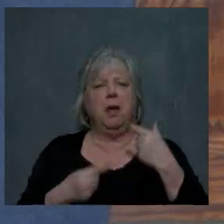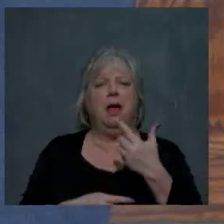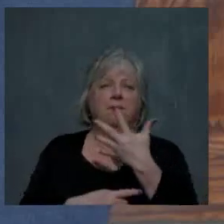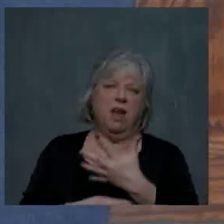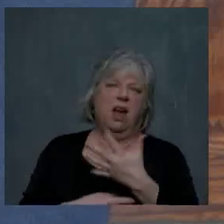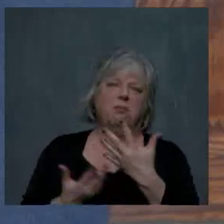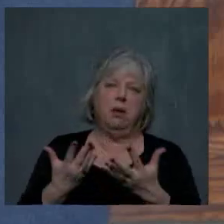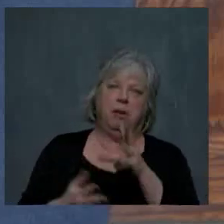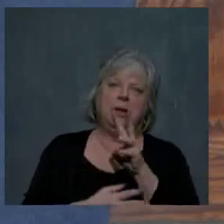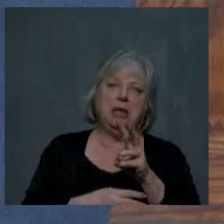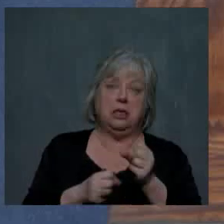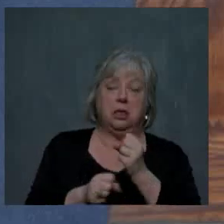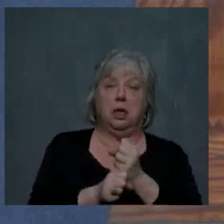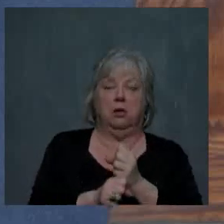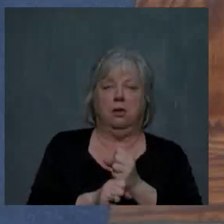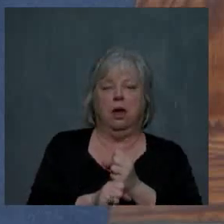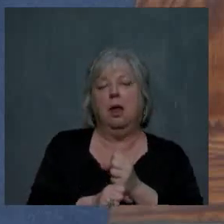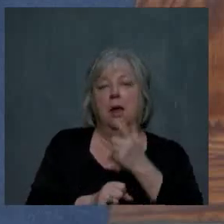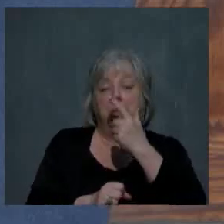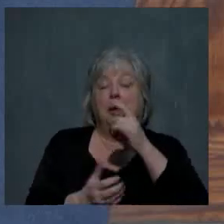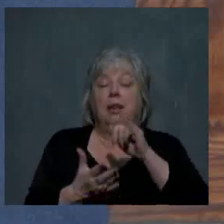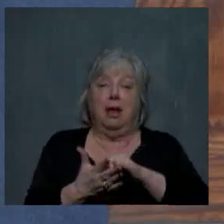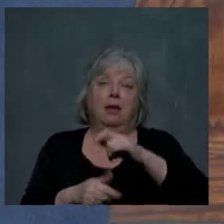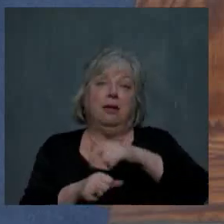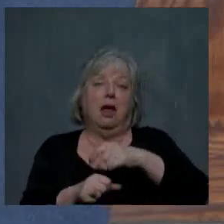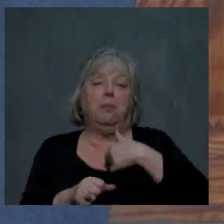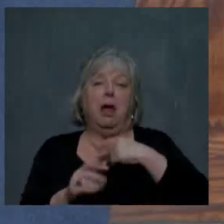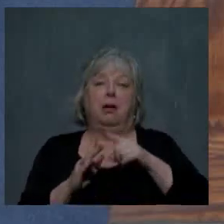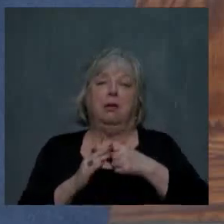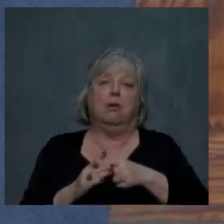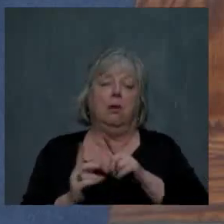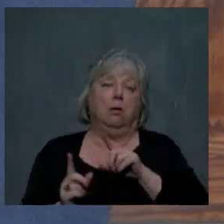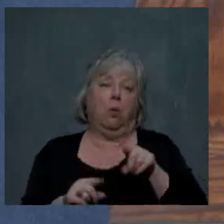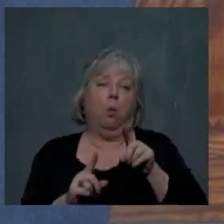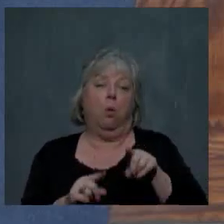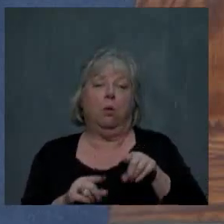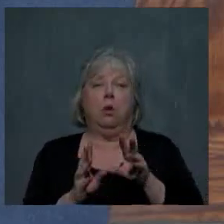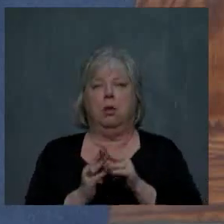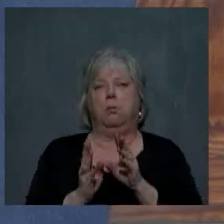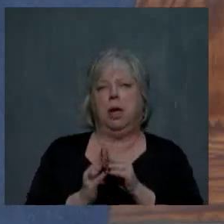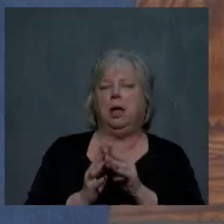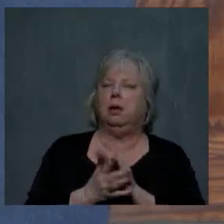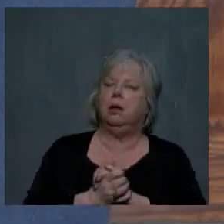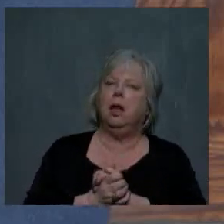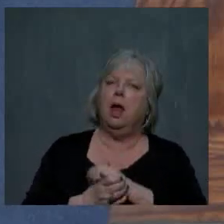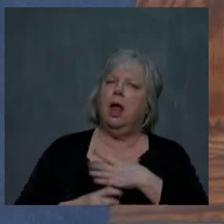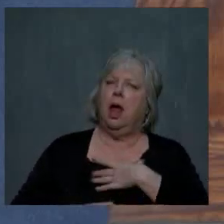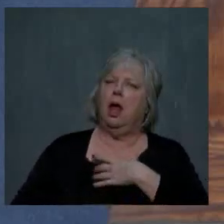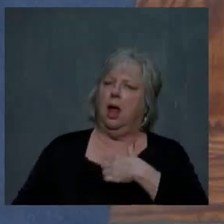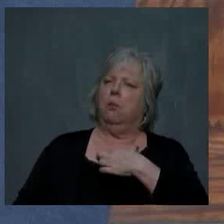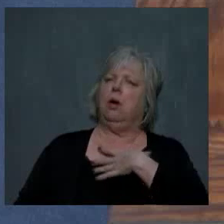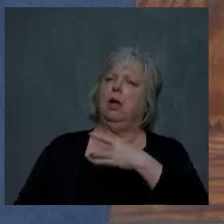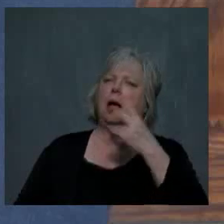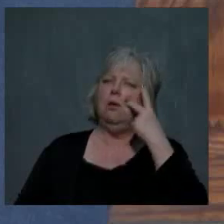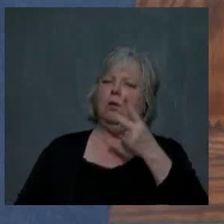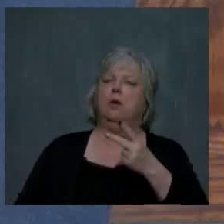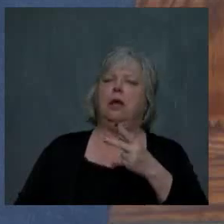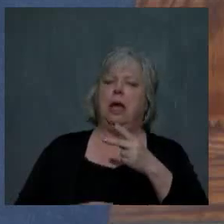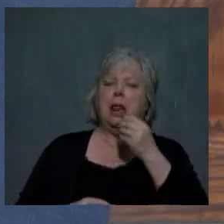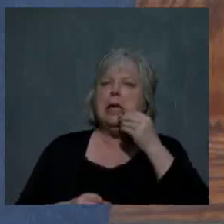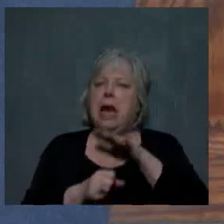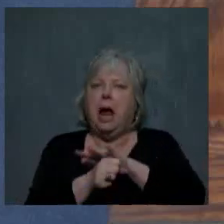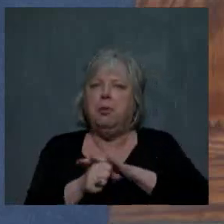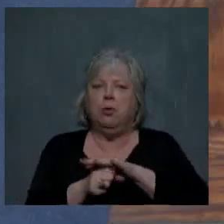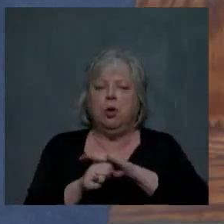because that's when I began attending the meetings. I would like to see the neighborhood continue to progress. I have